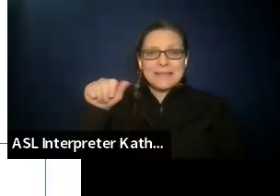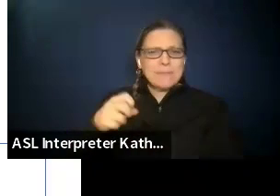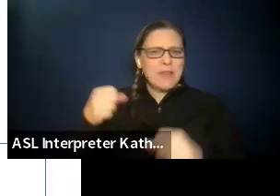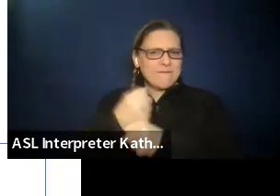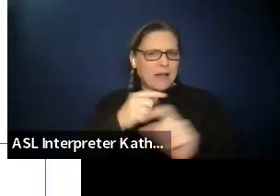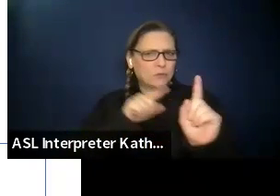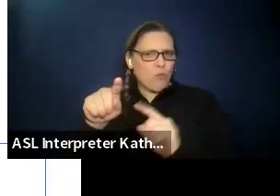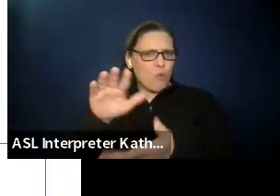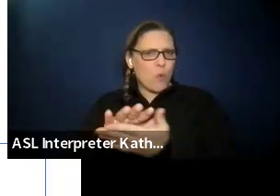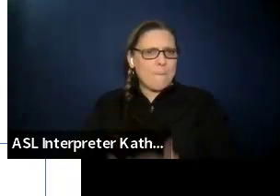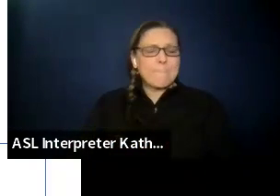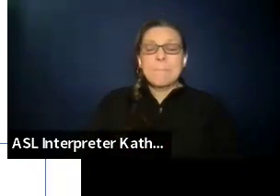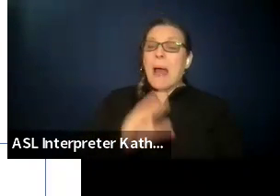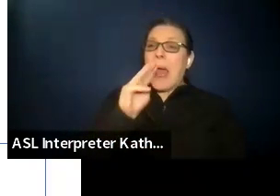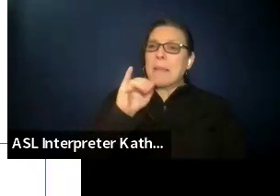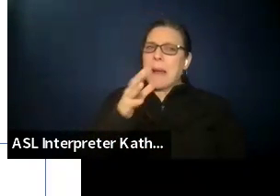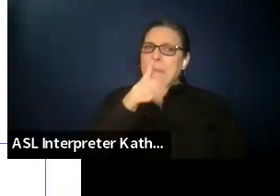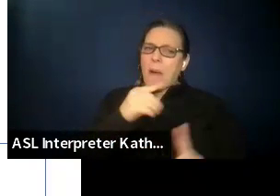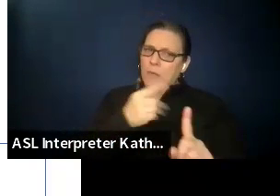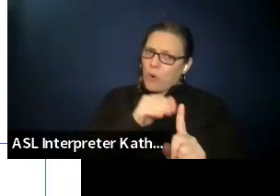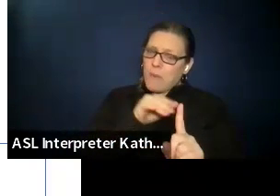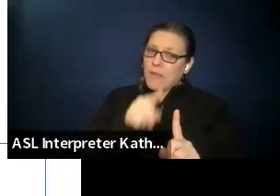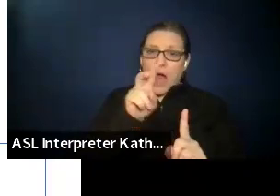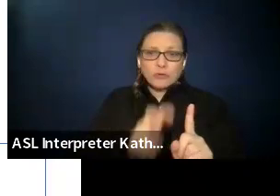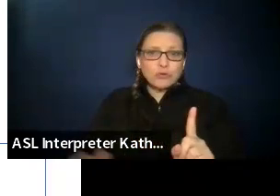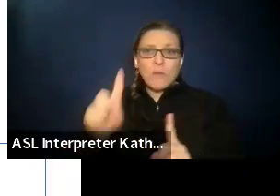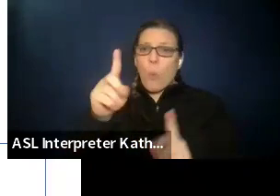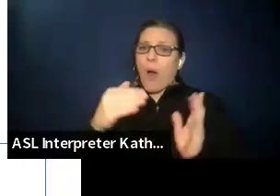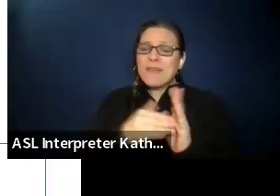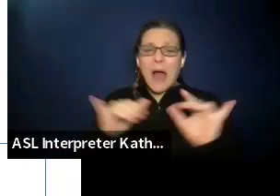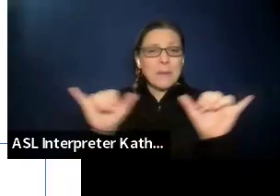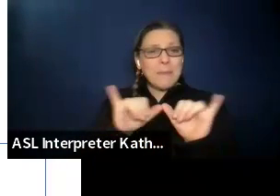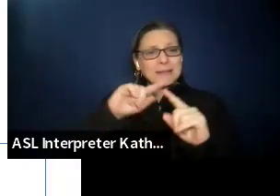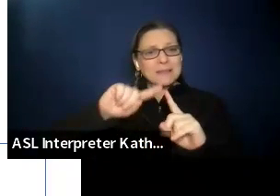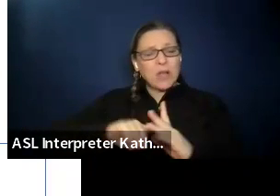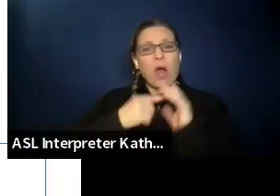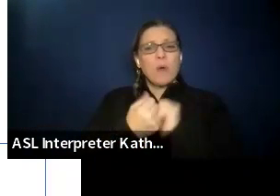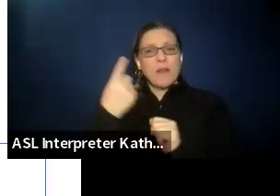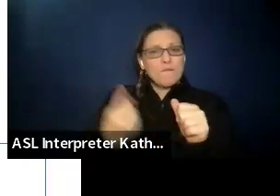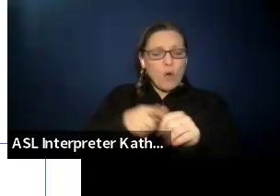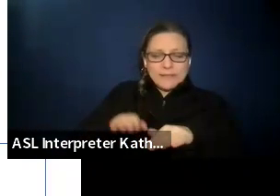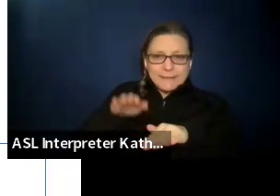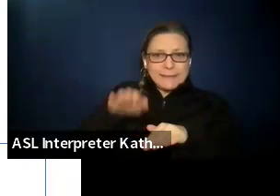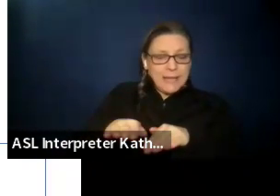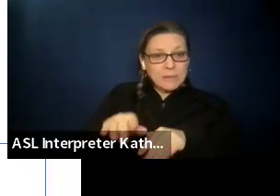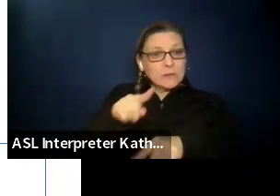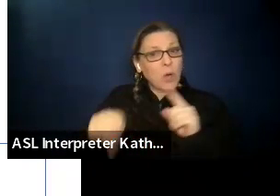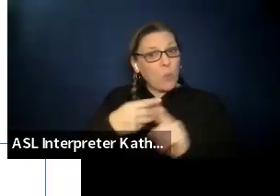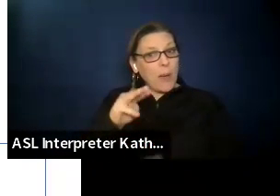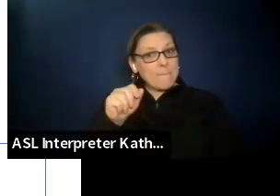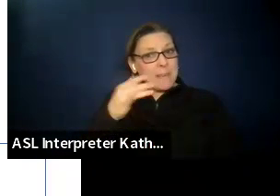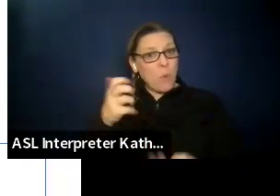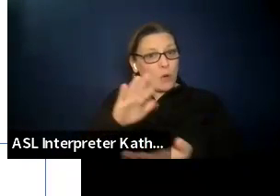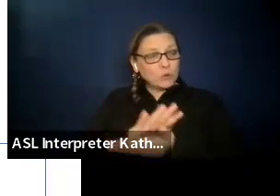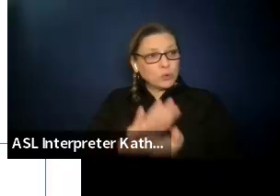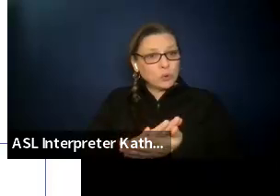school. Mamie's mom always reminded her that a journey of 1,000 miles began with a single step. So when Mamie wanted to go to school, even